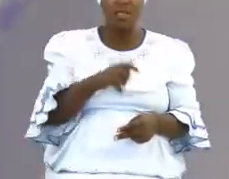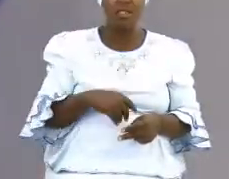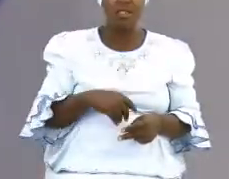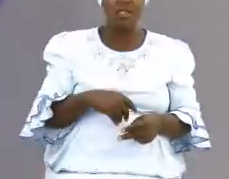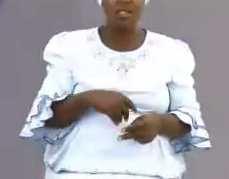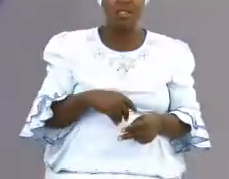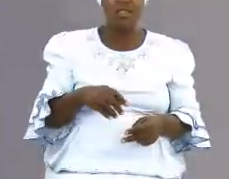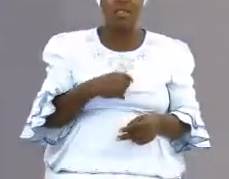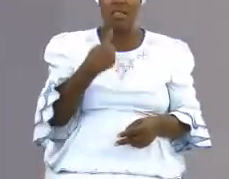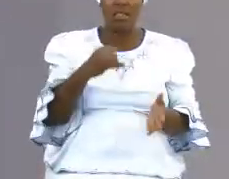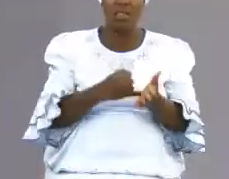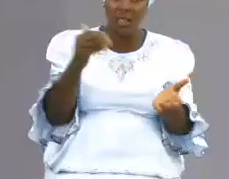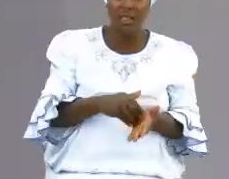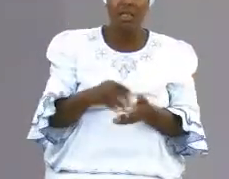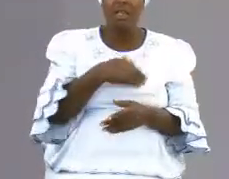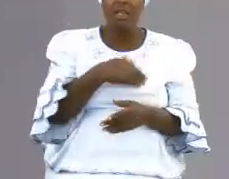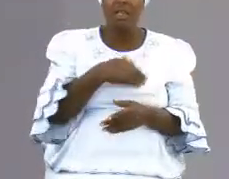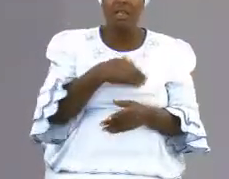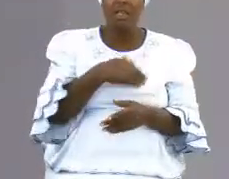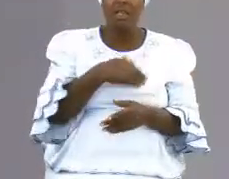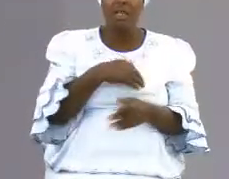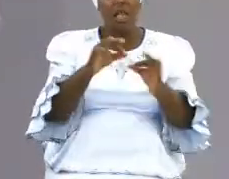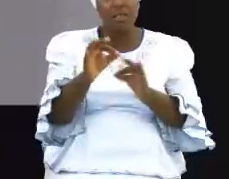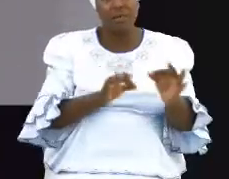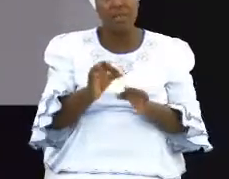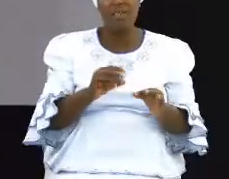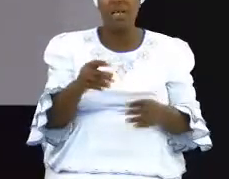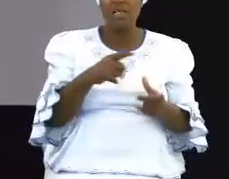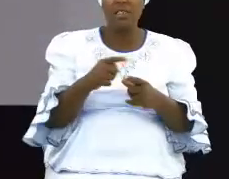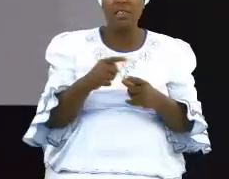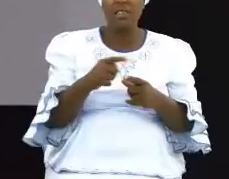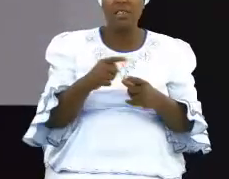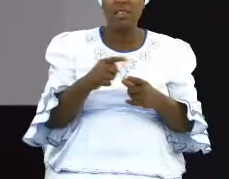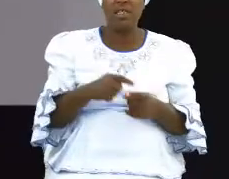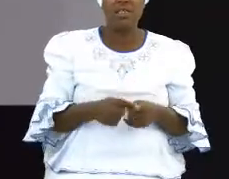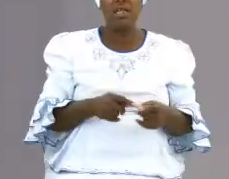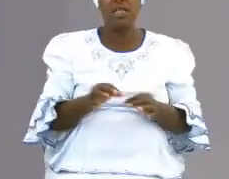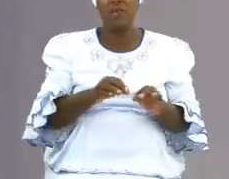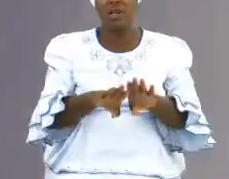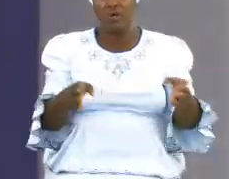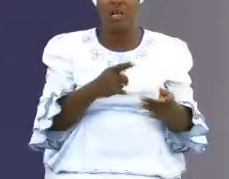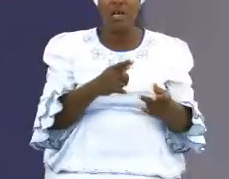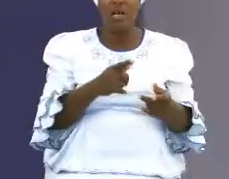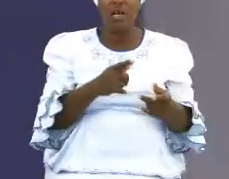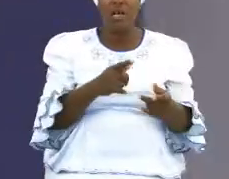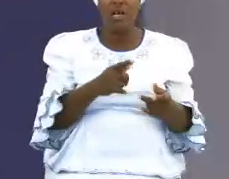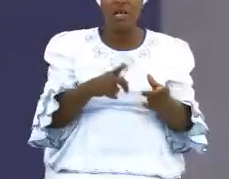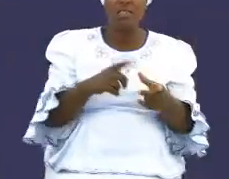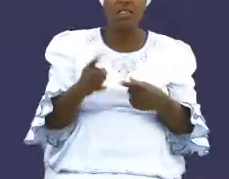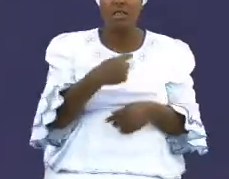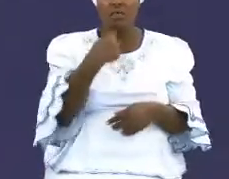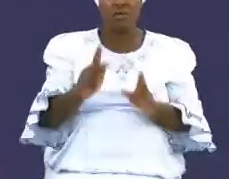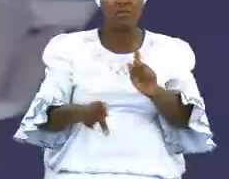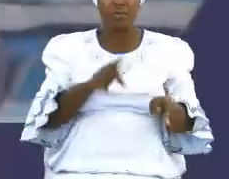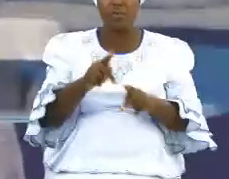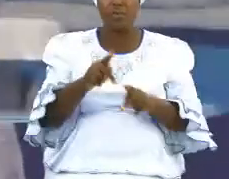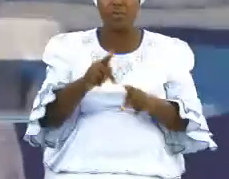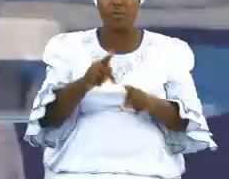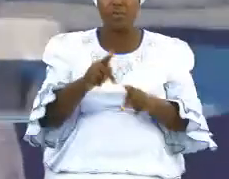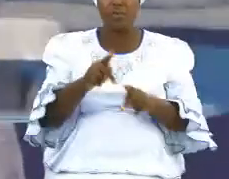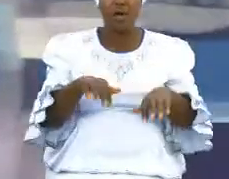retold, they explained, they expounded, they told the people how